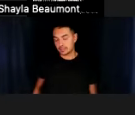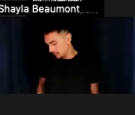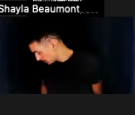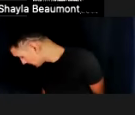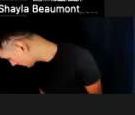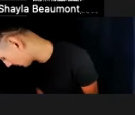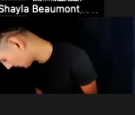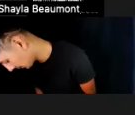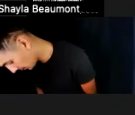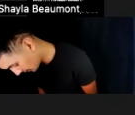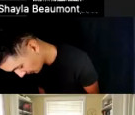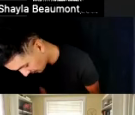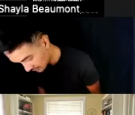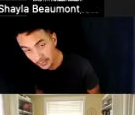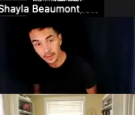Is that the end?